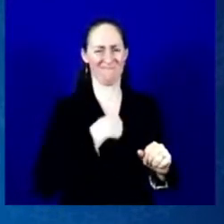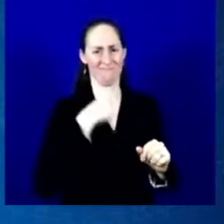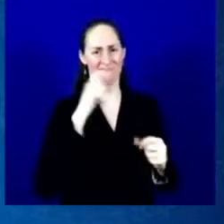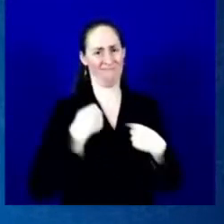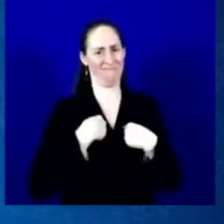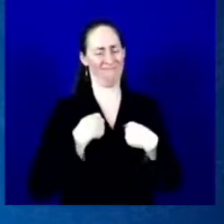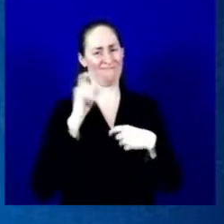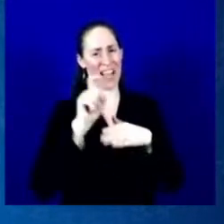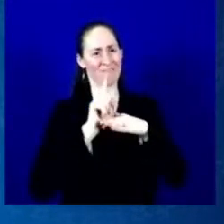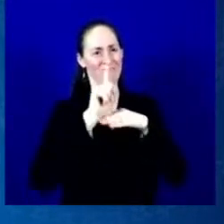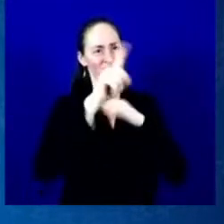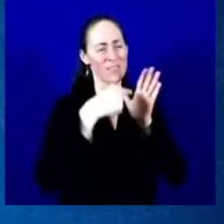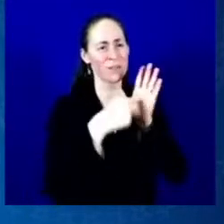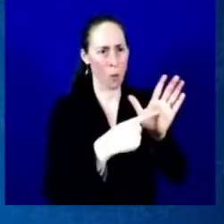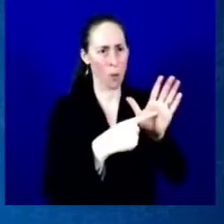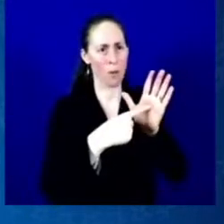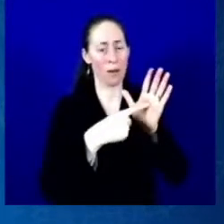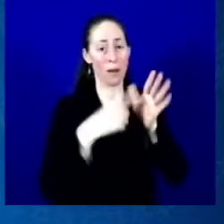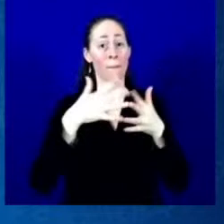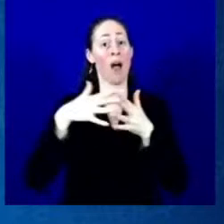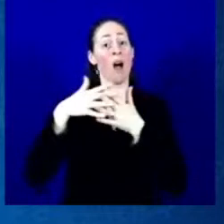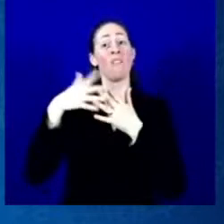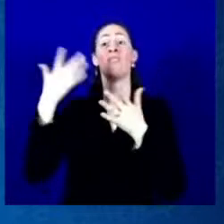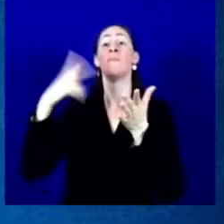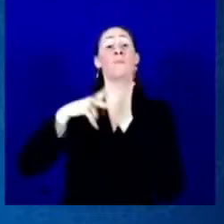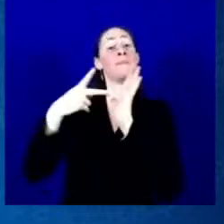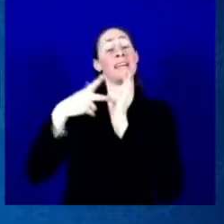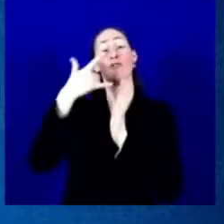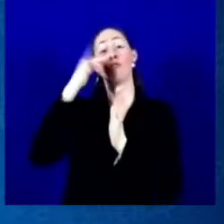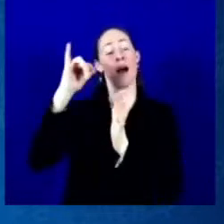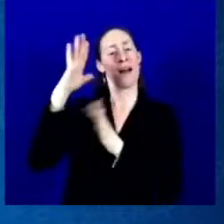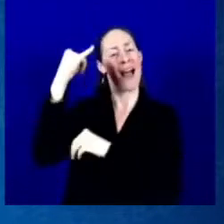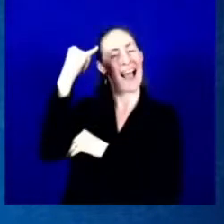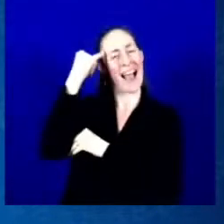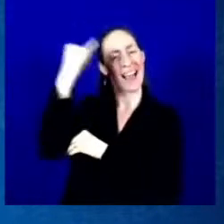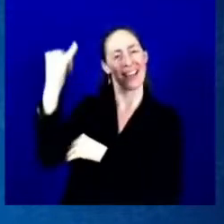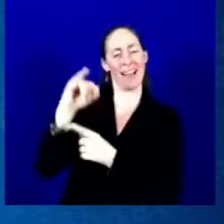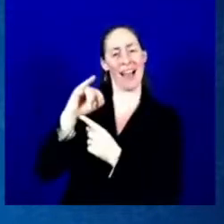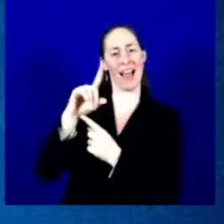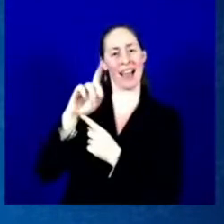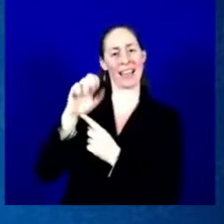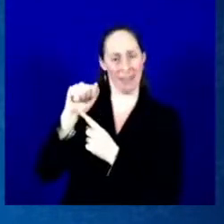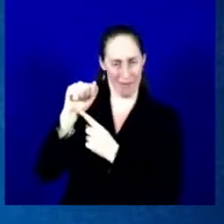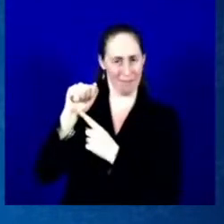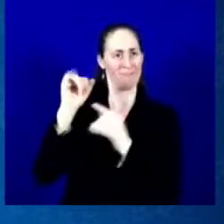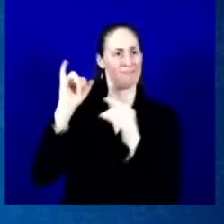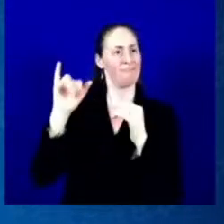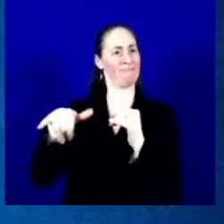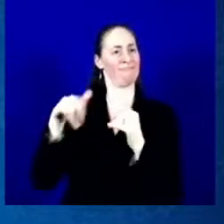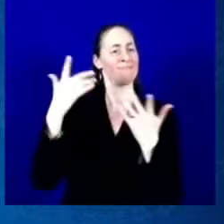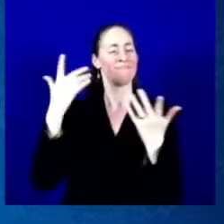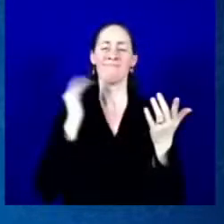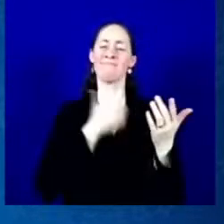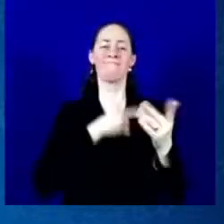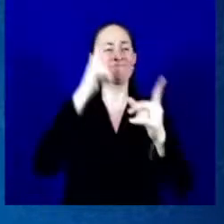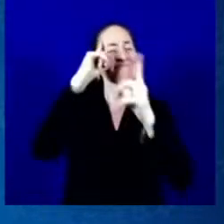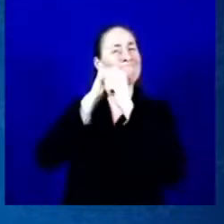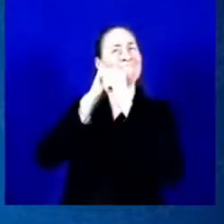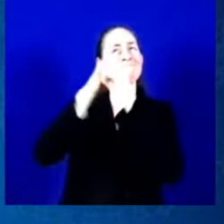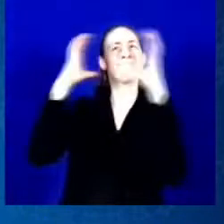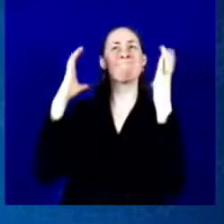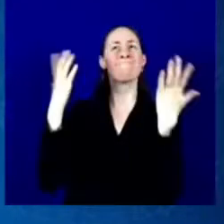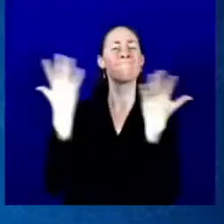idea, the most unique idea in history. We are created, all of us,